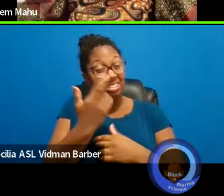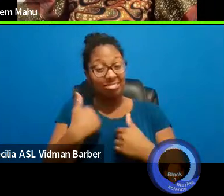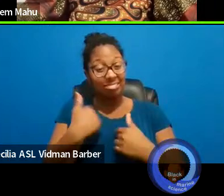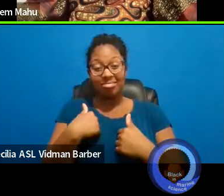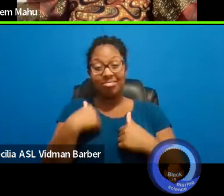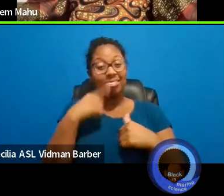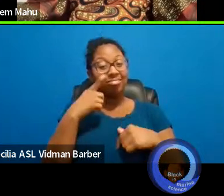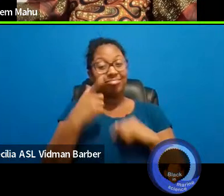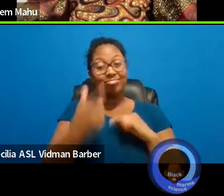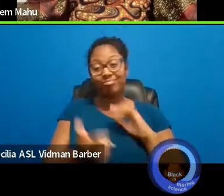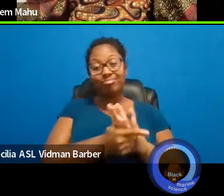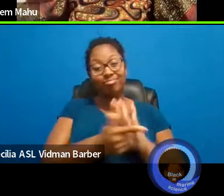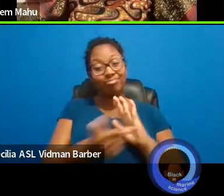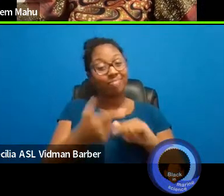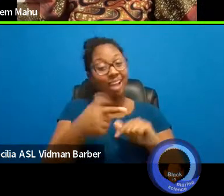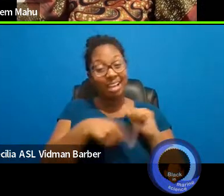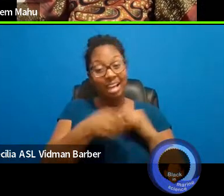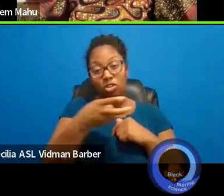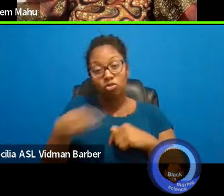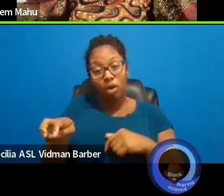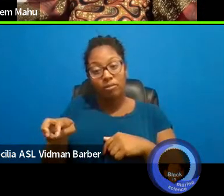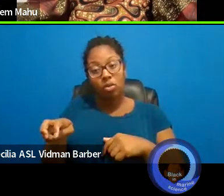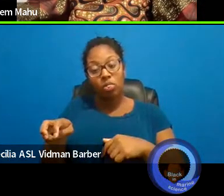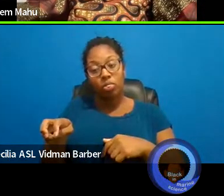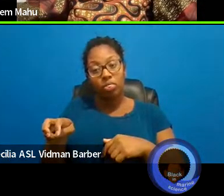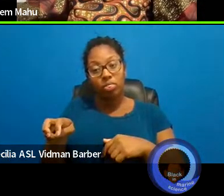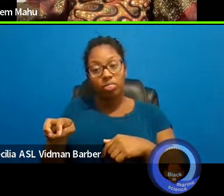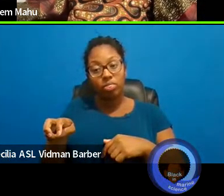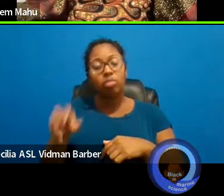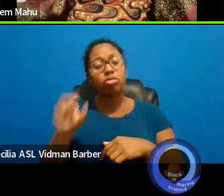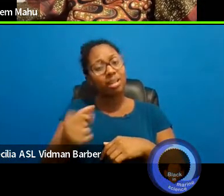travel. It is not just that, but